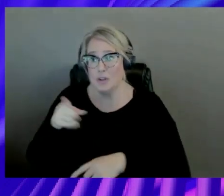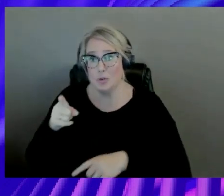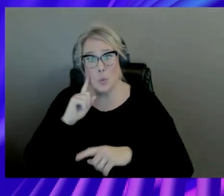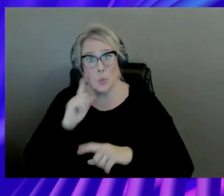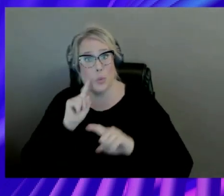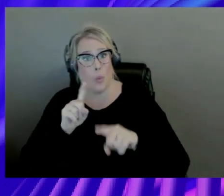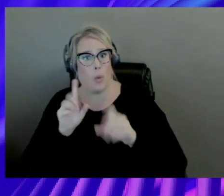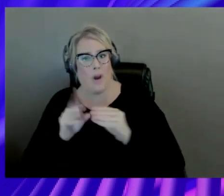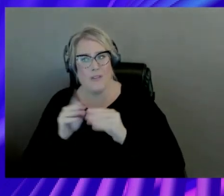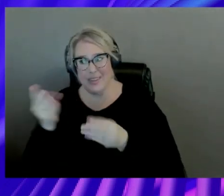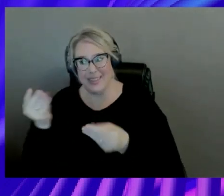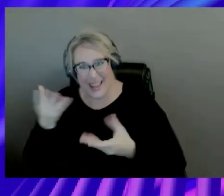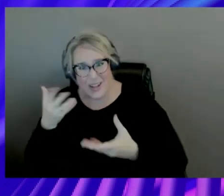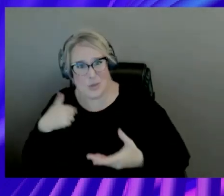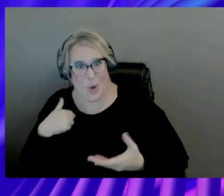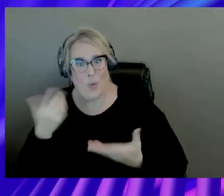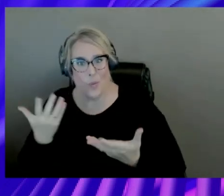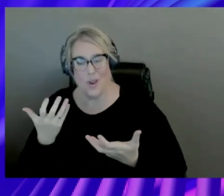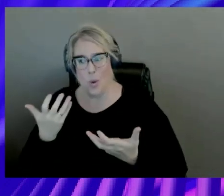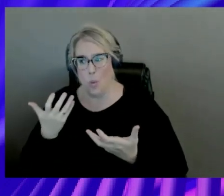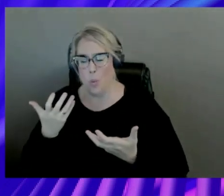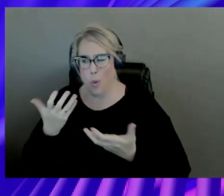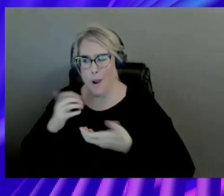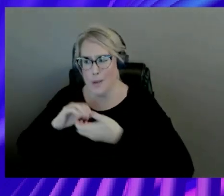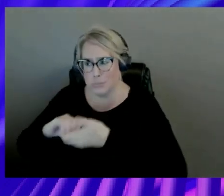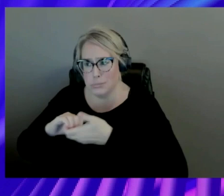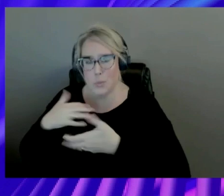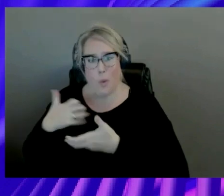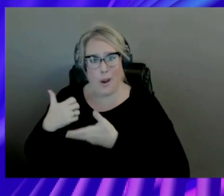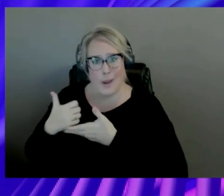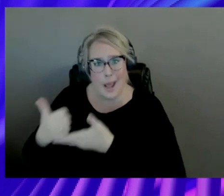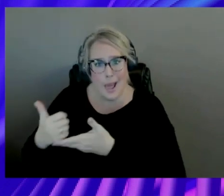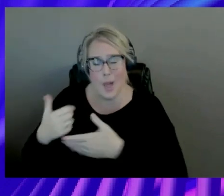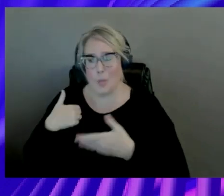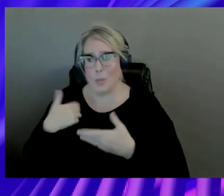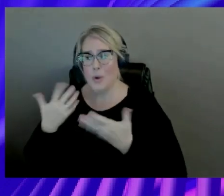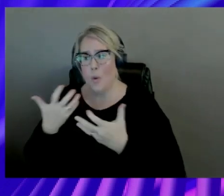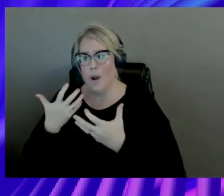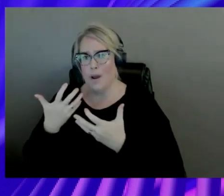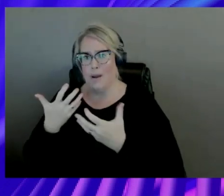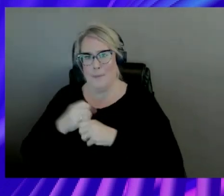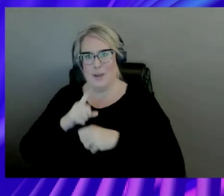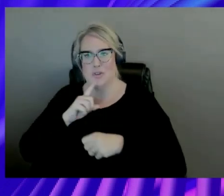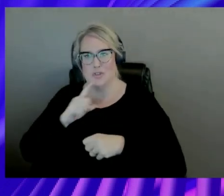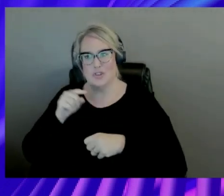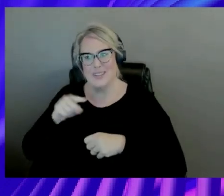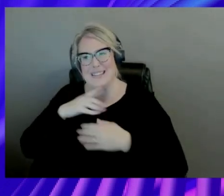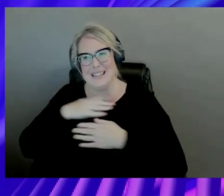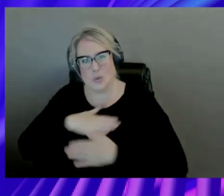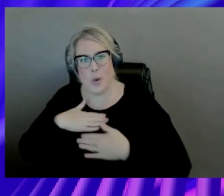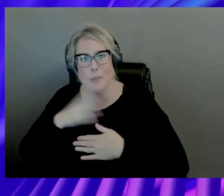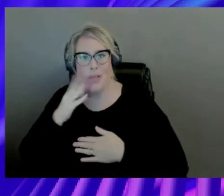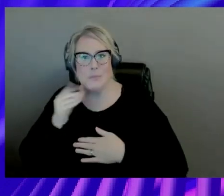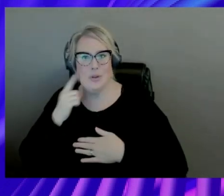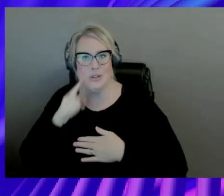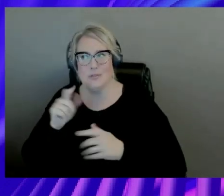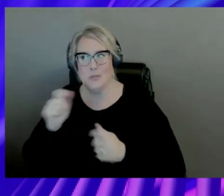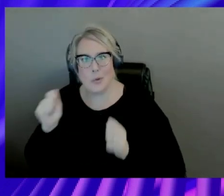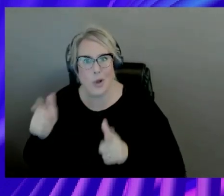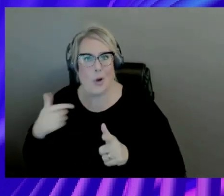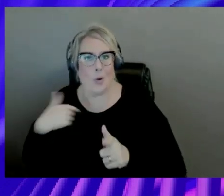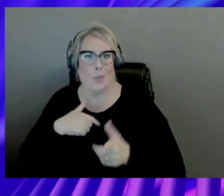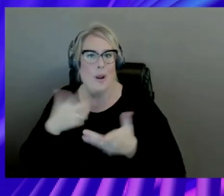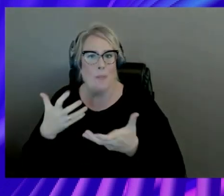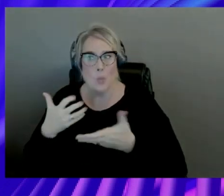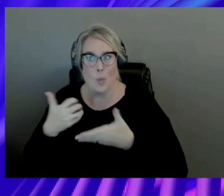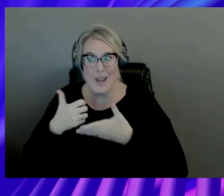know. We want to talk to you. We want to help. We want to make this an enjoyable experience for everyone, because we want to help you as much as you're